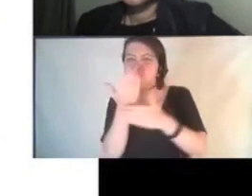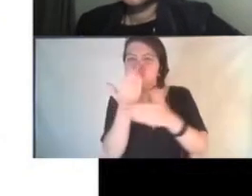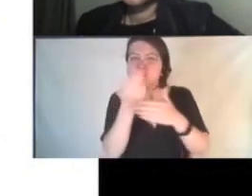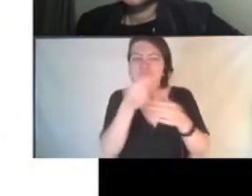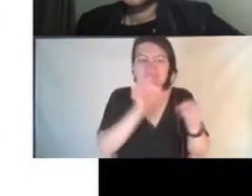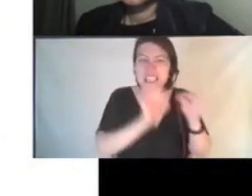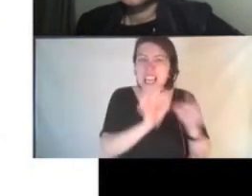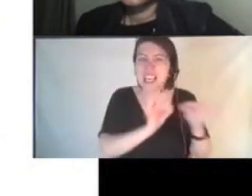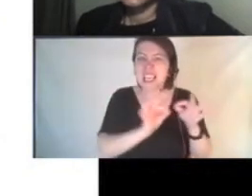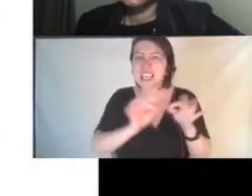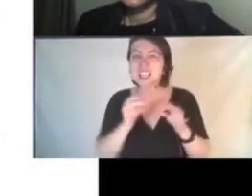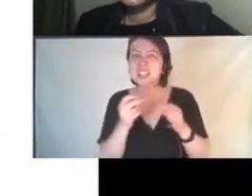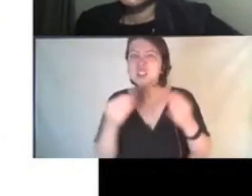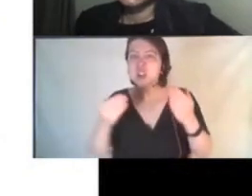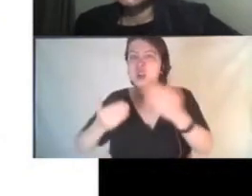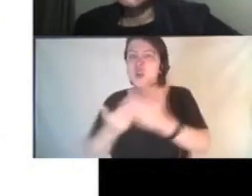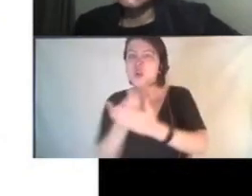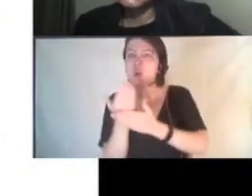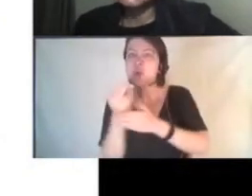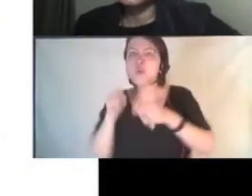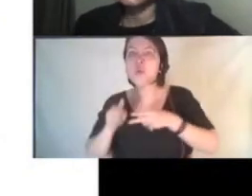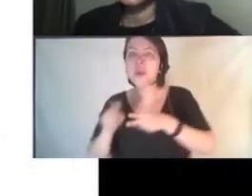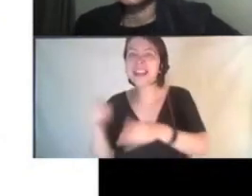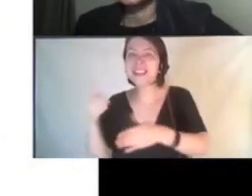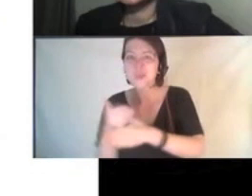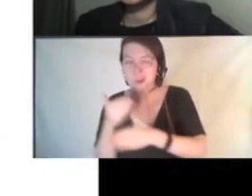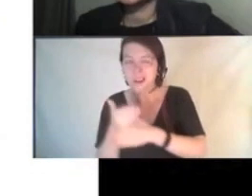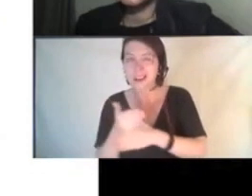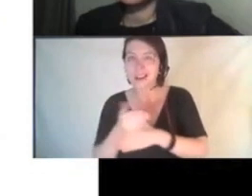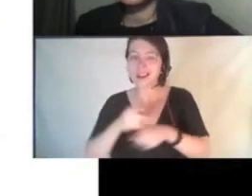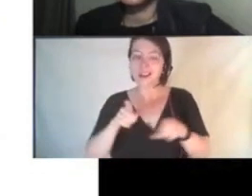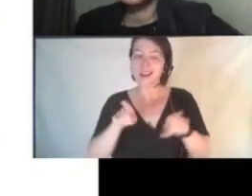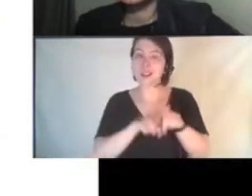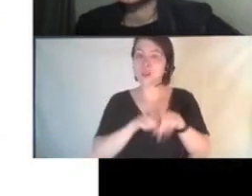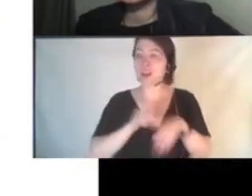working. You went to galleries. We visited artists.